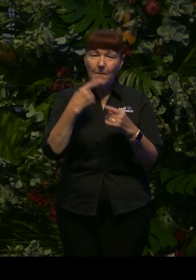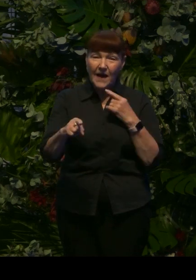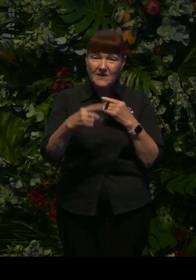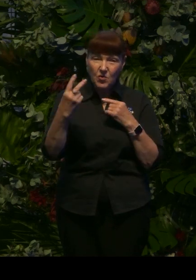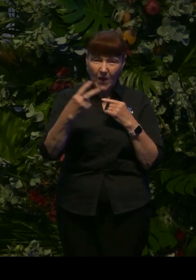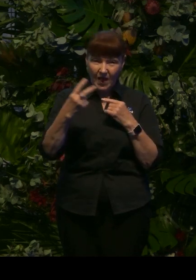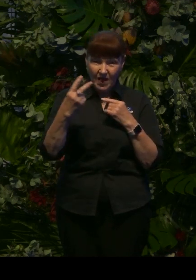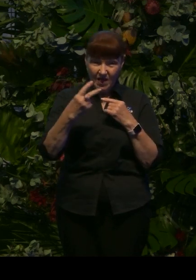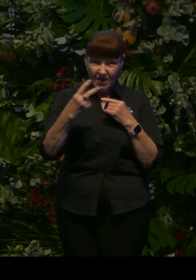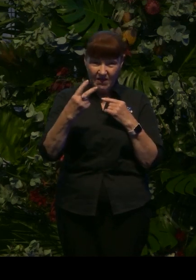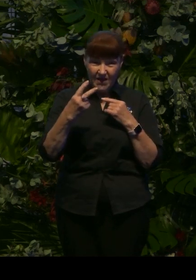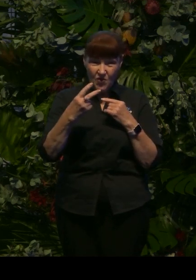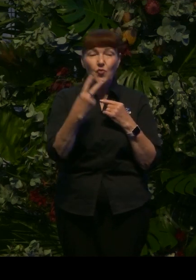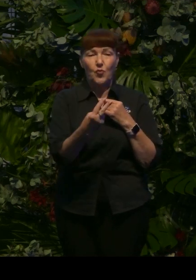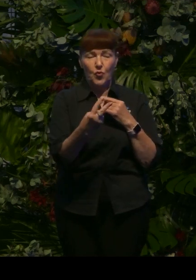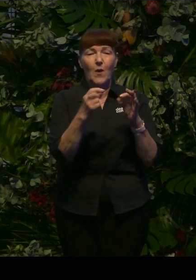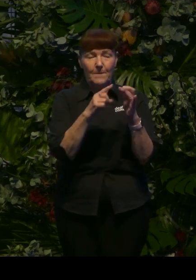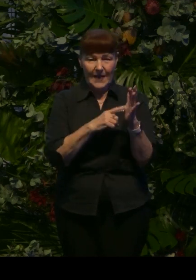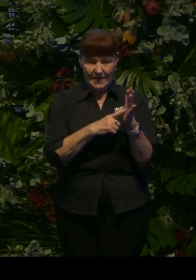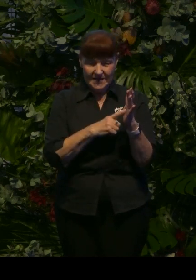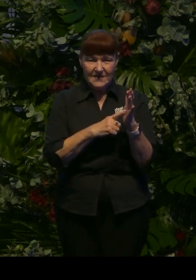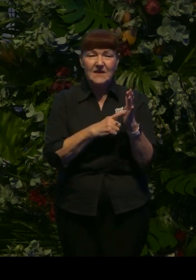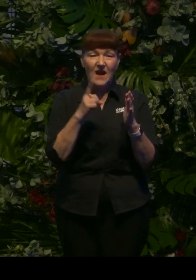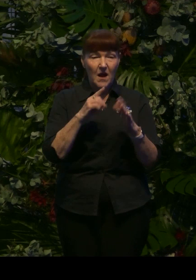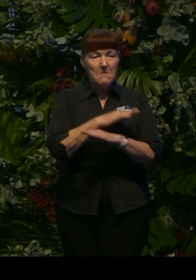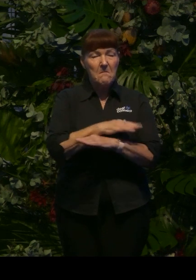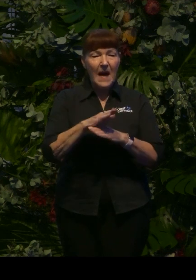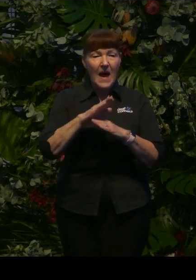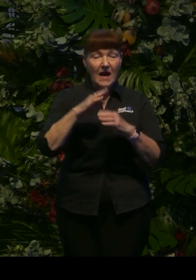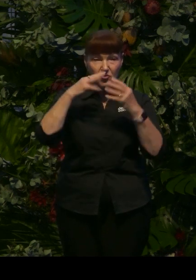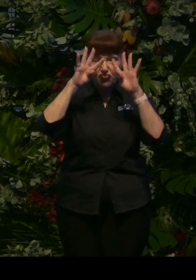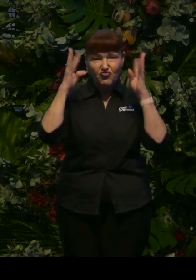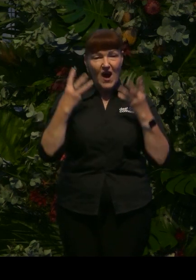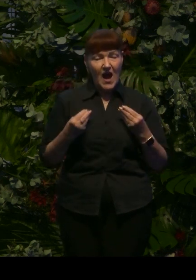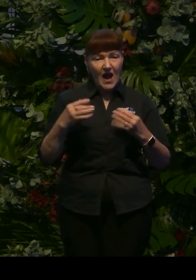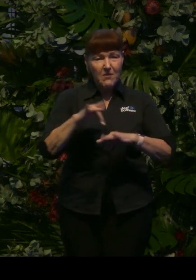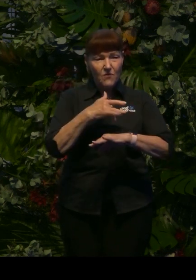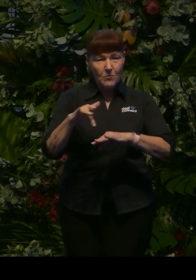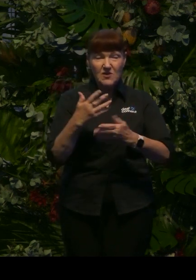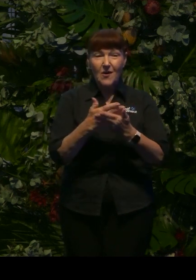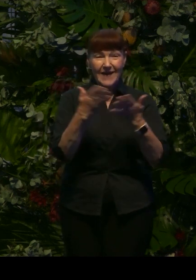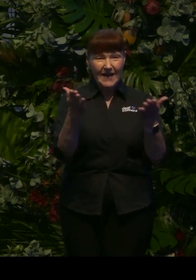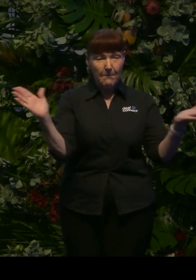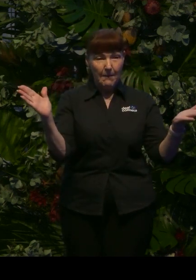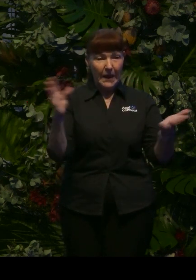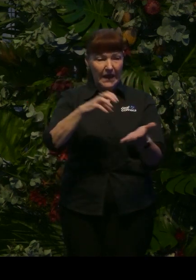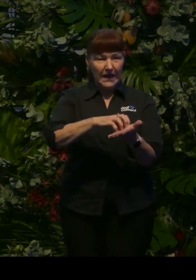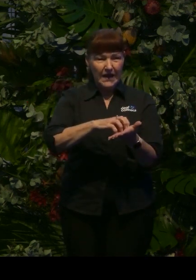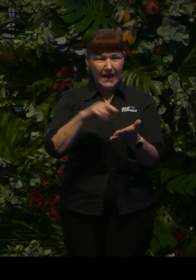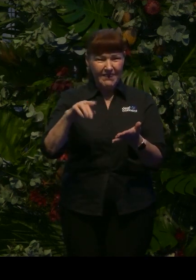anti-LGBTQIA+ bills. House Bill 9 would ban drag performances from taking place on any public property in the state of